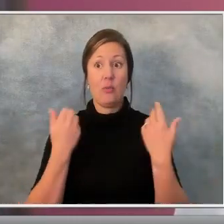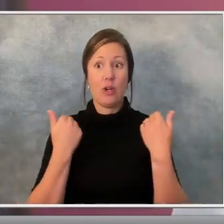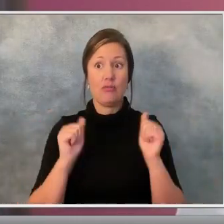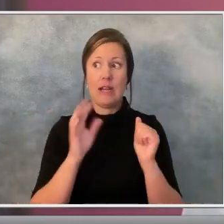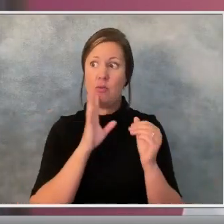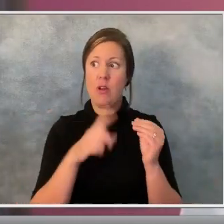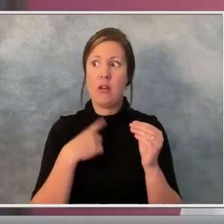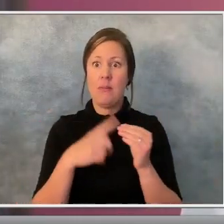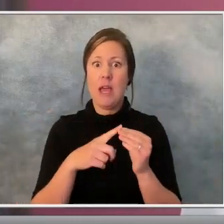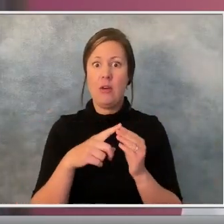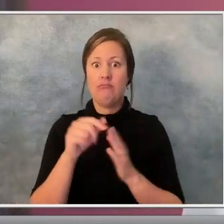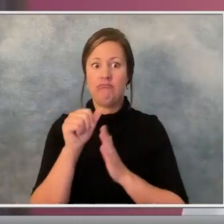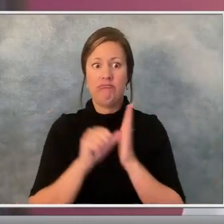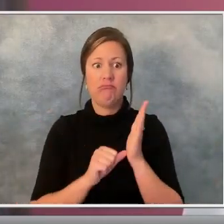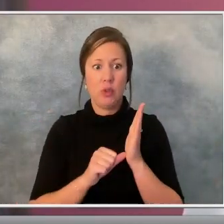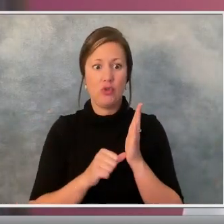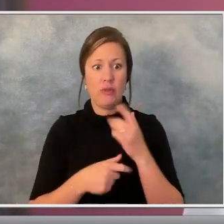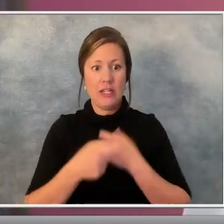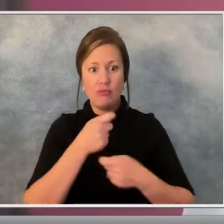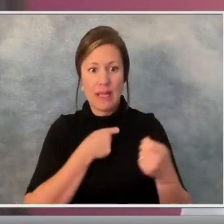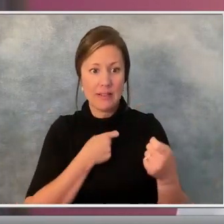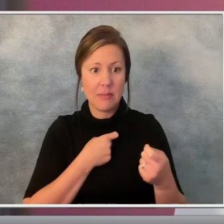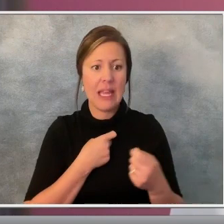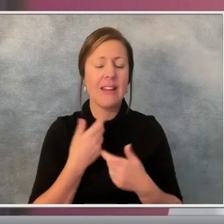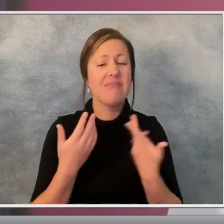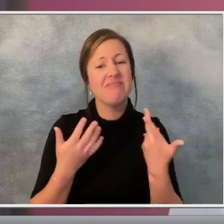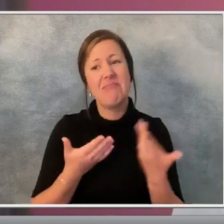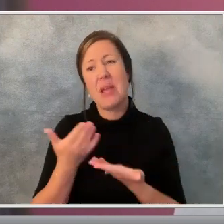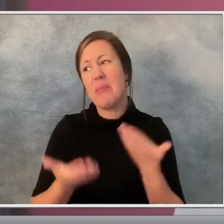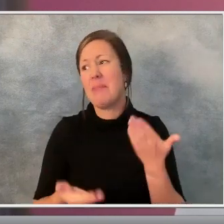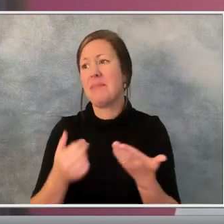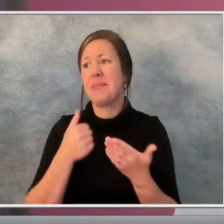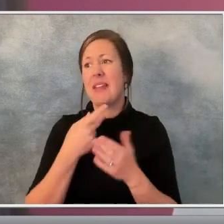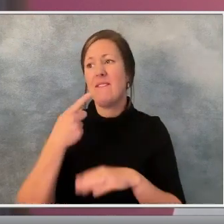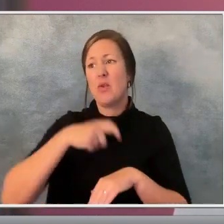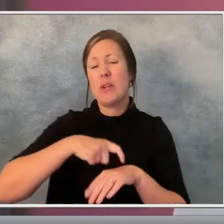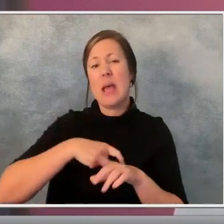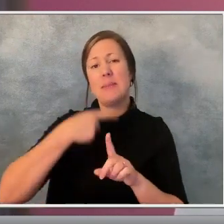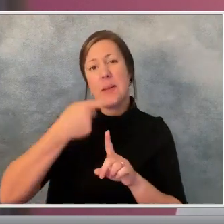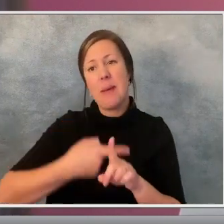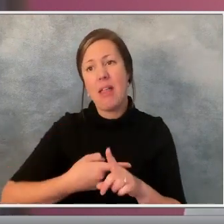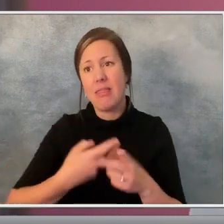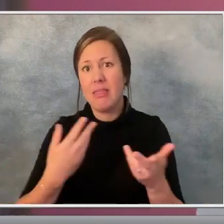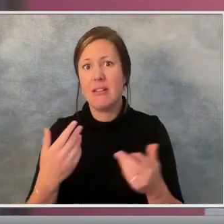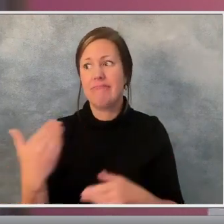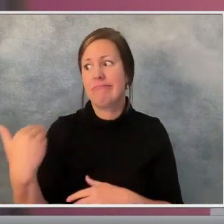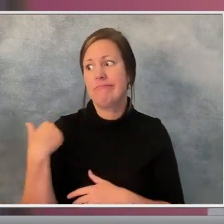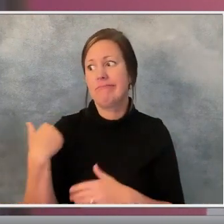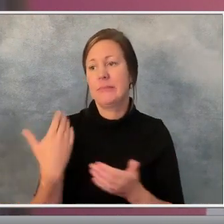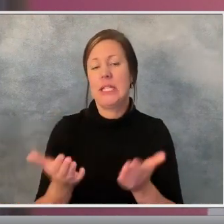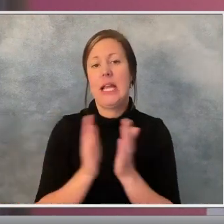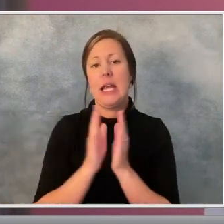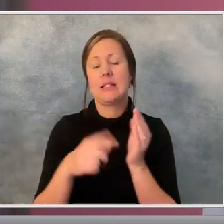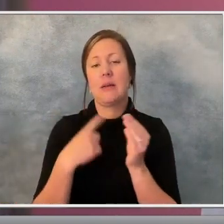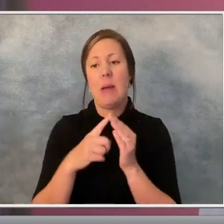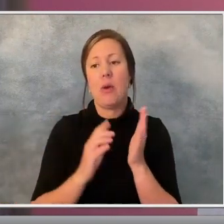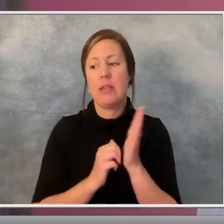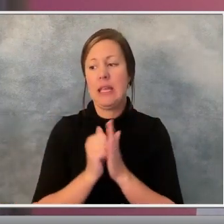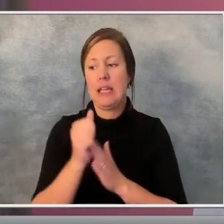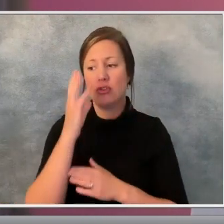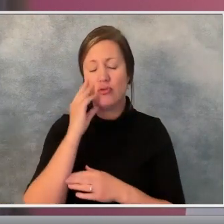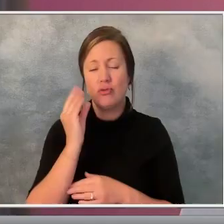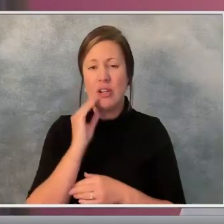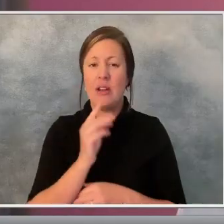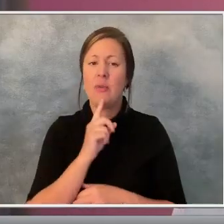I would say it happens a few times a month that the question comes up, you know, where are we at in the cancer journey? It's very rare that it's as urgent of a situation